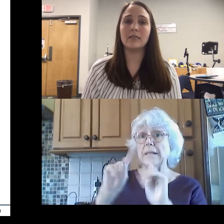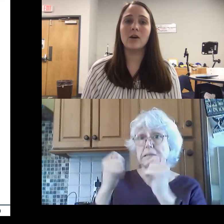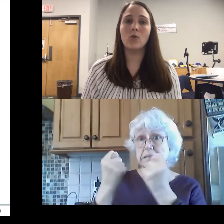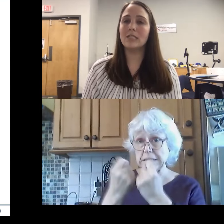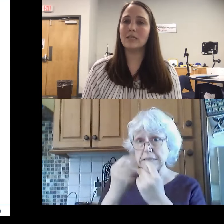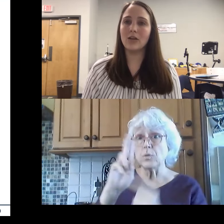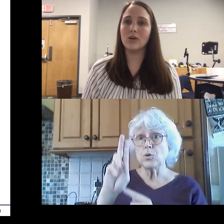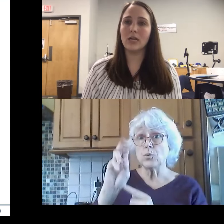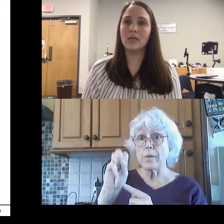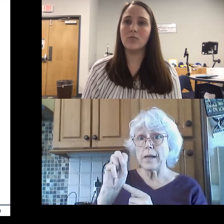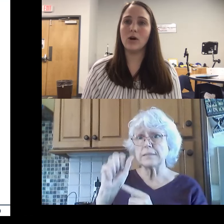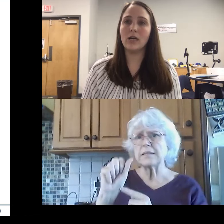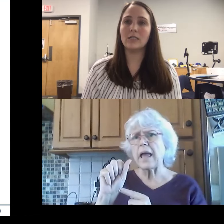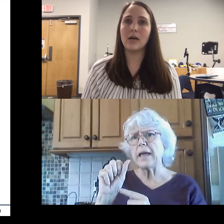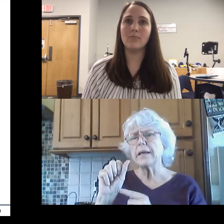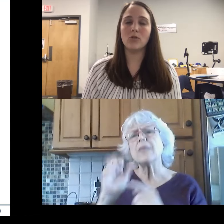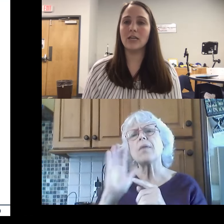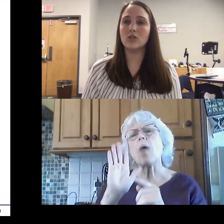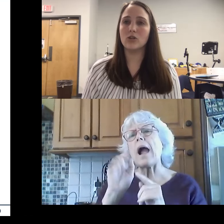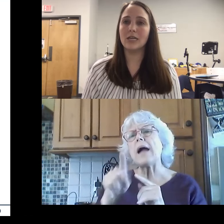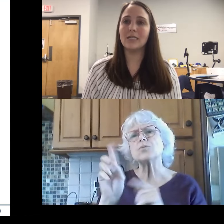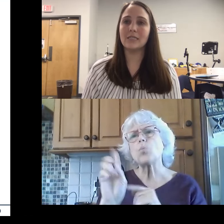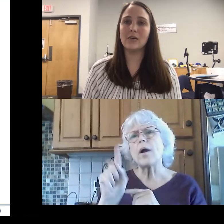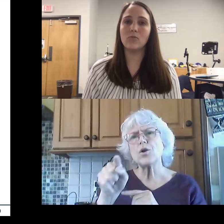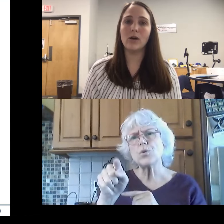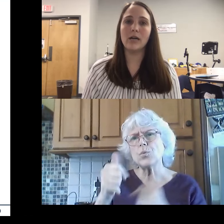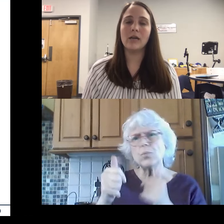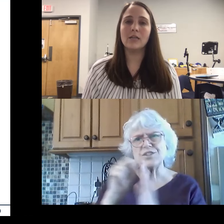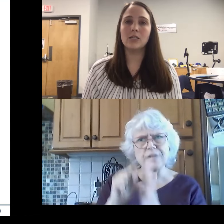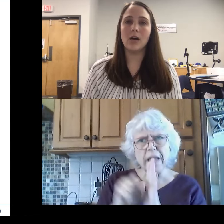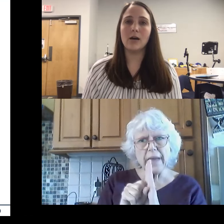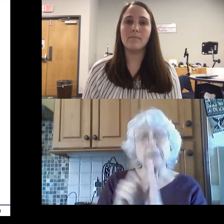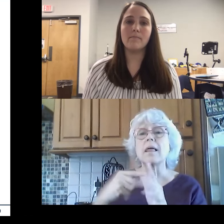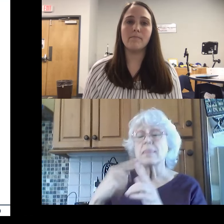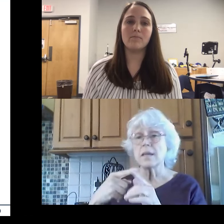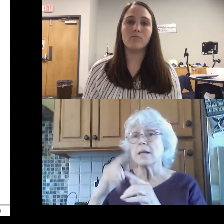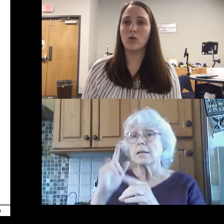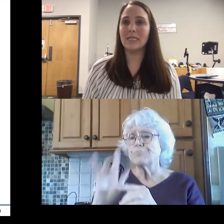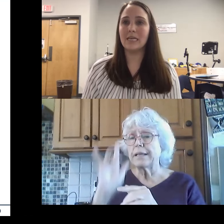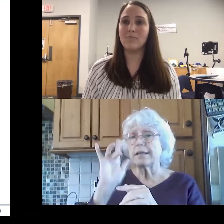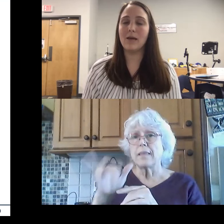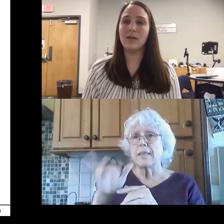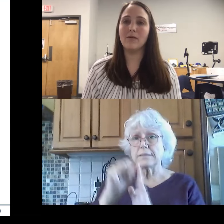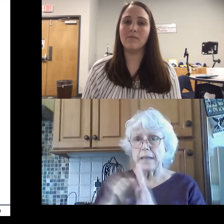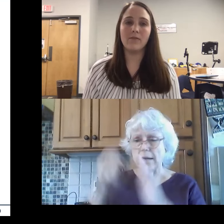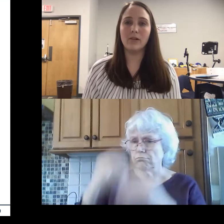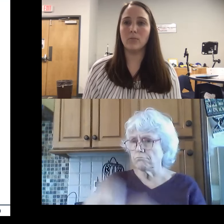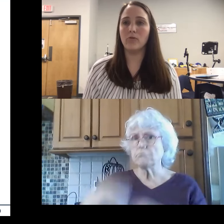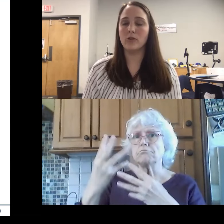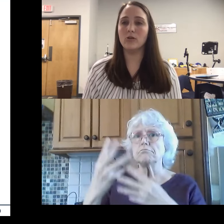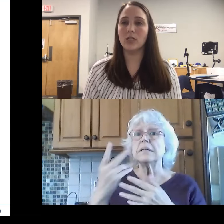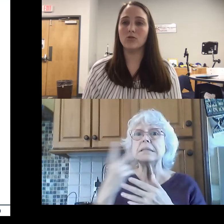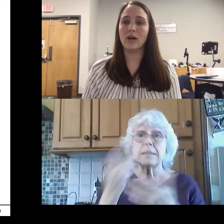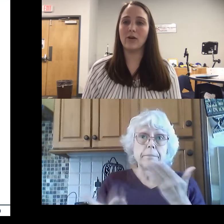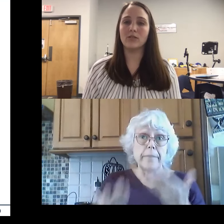at what state you're in and what, um, location you're in and see what, um, rowing team may be available